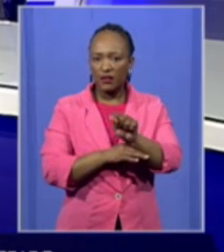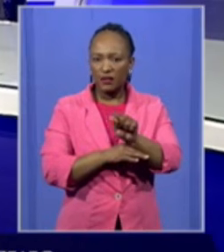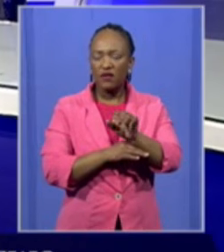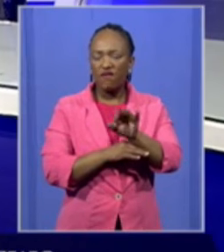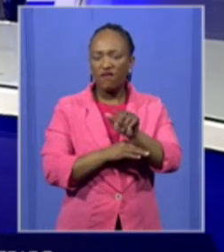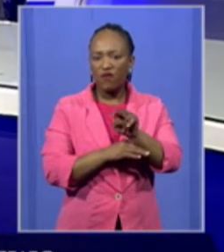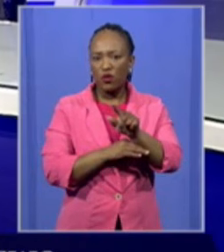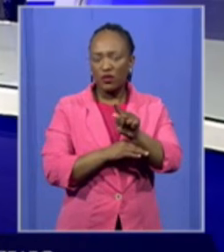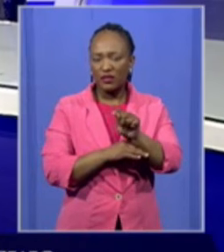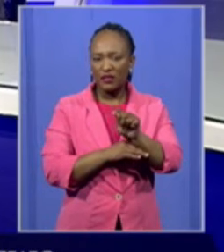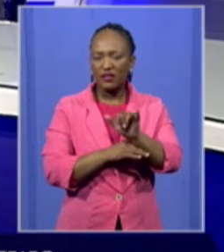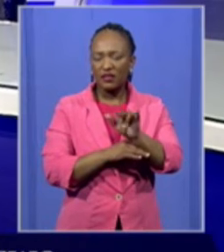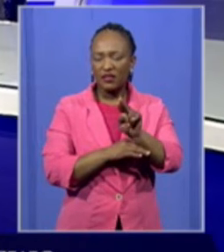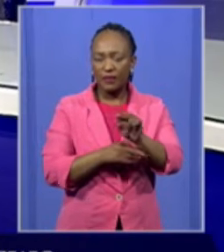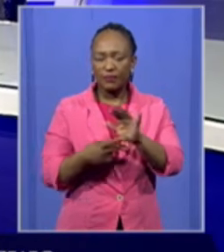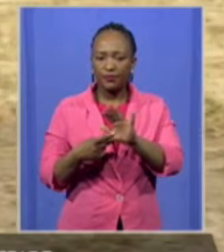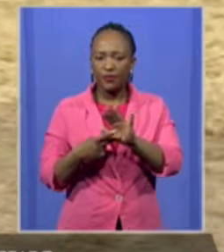Hoopstad.